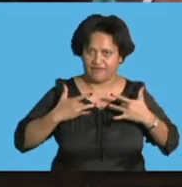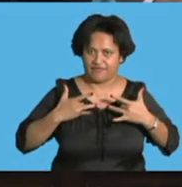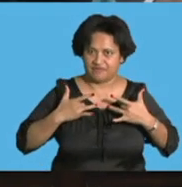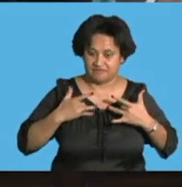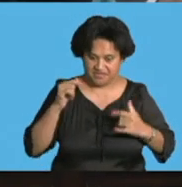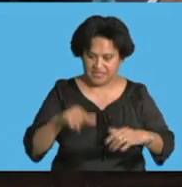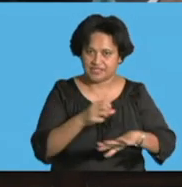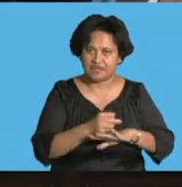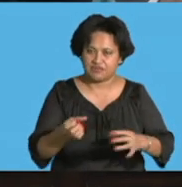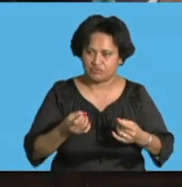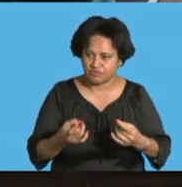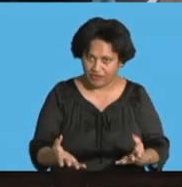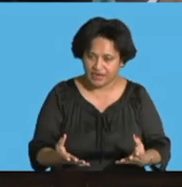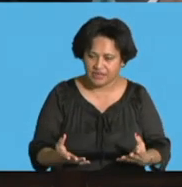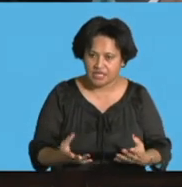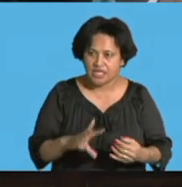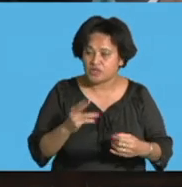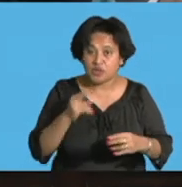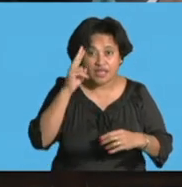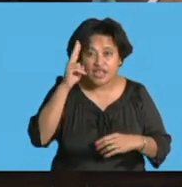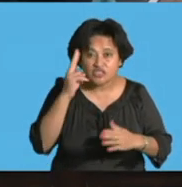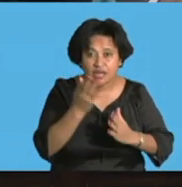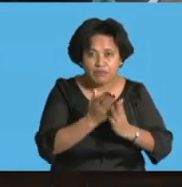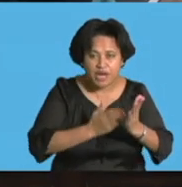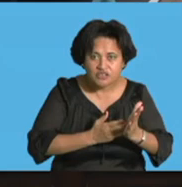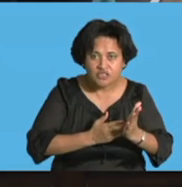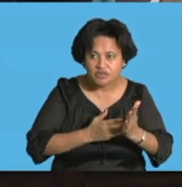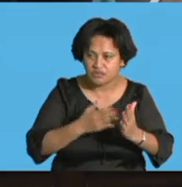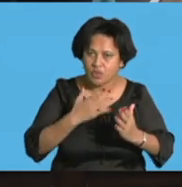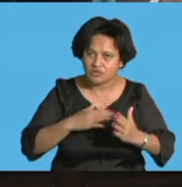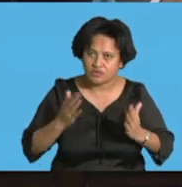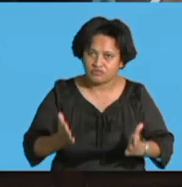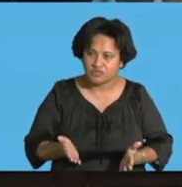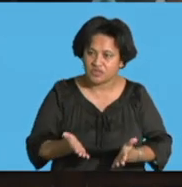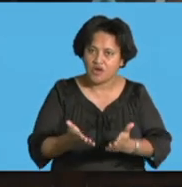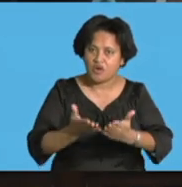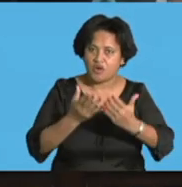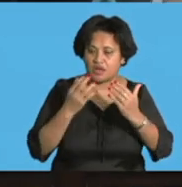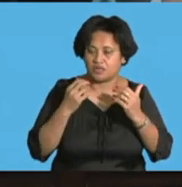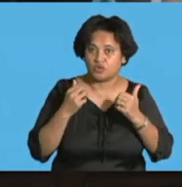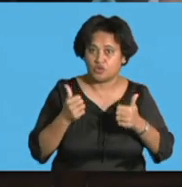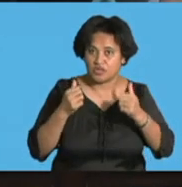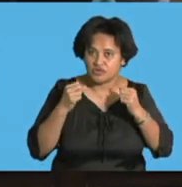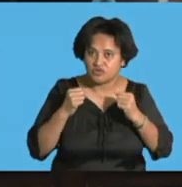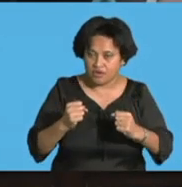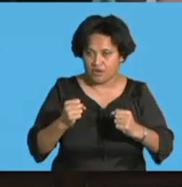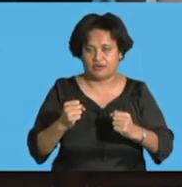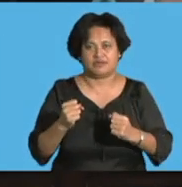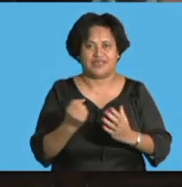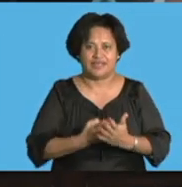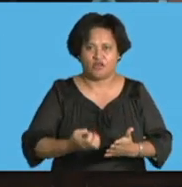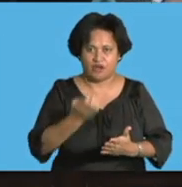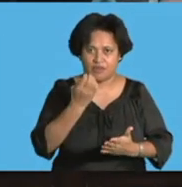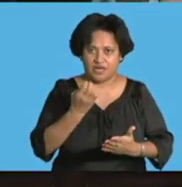for 2019-2020 builds on our plan for a stronger economy, an economy that benefits you, your family, and your